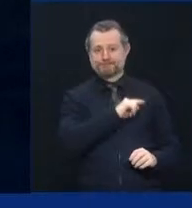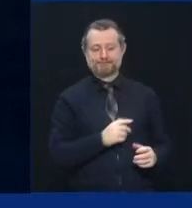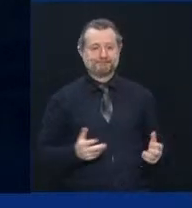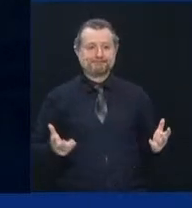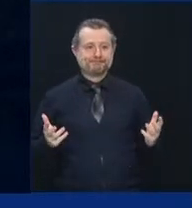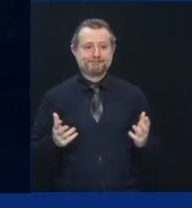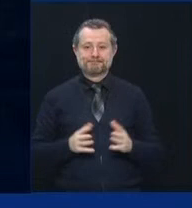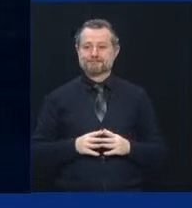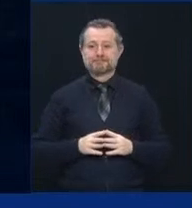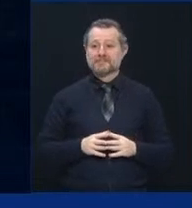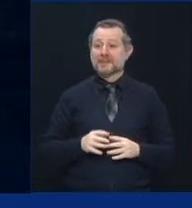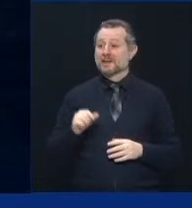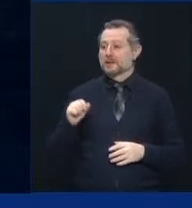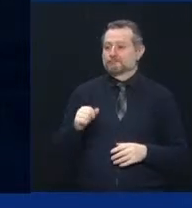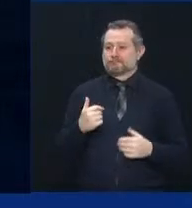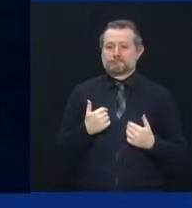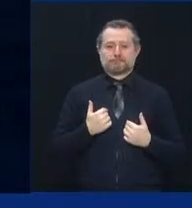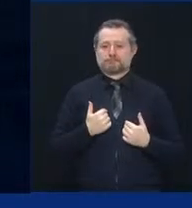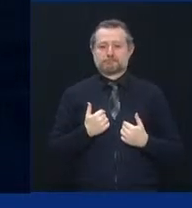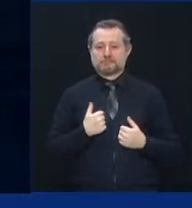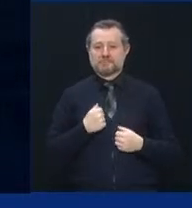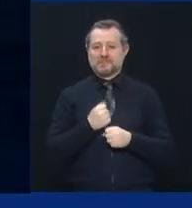this produces anxiety